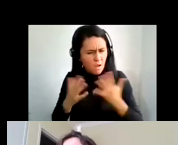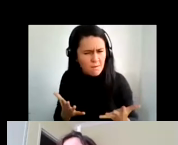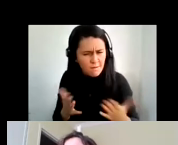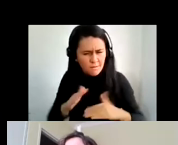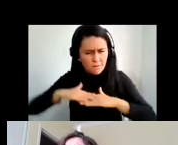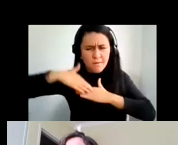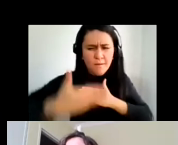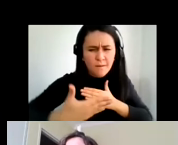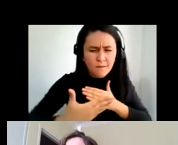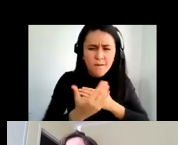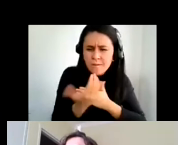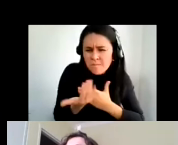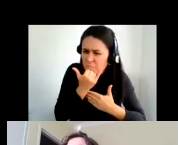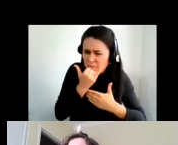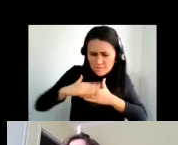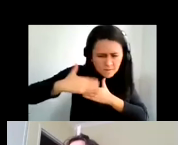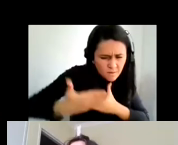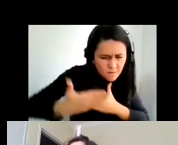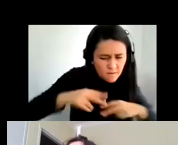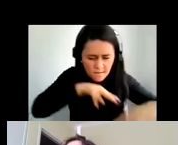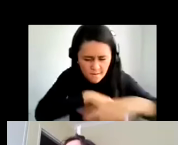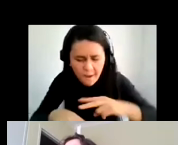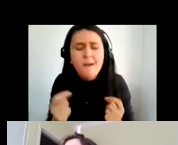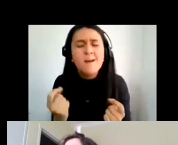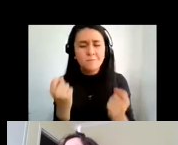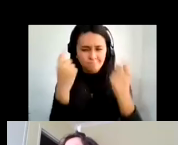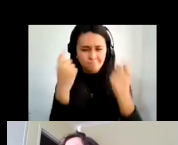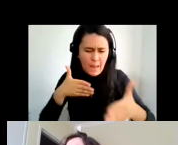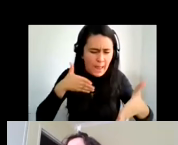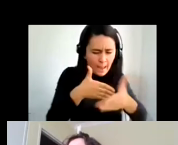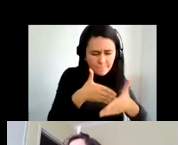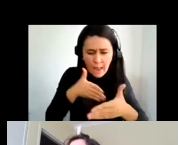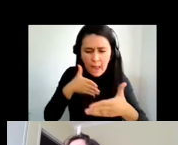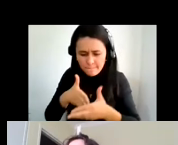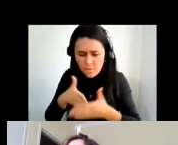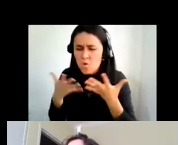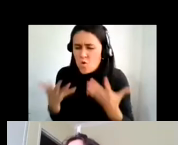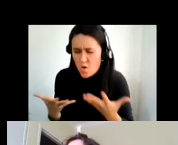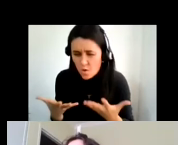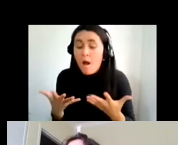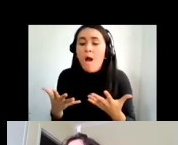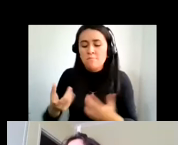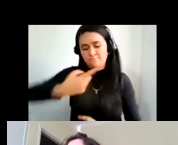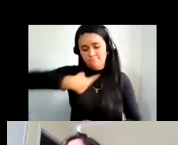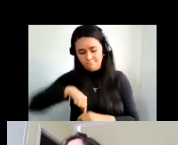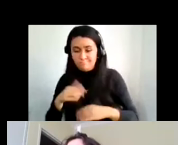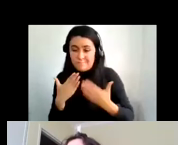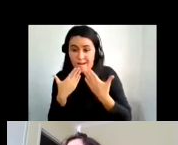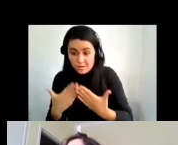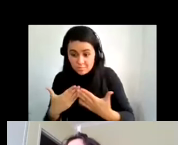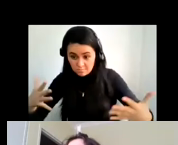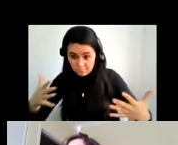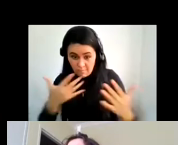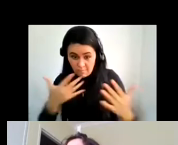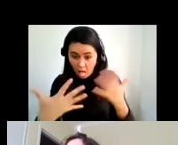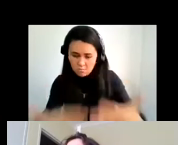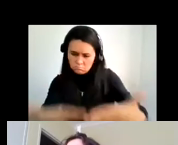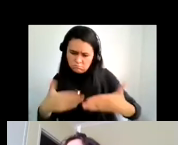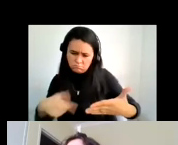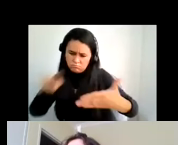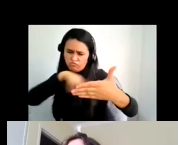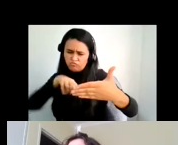to overcome them. So just to go through the different dimensions of the Tanahashi framework that we use,